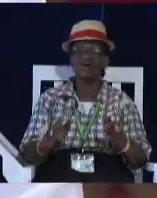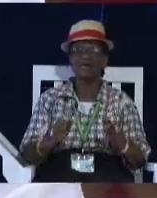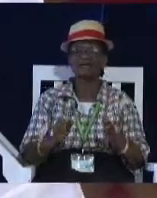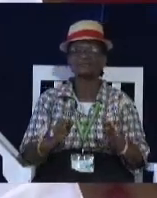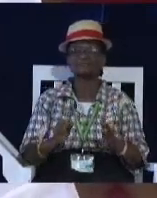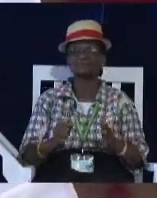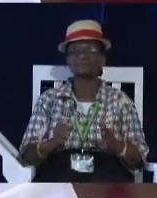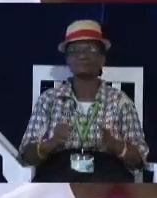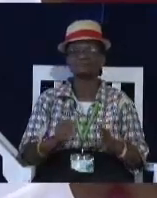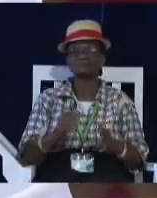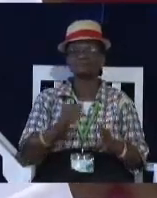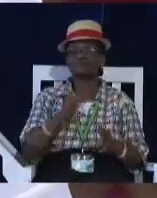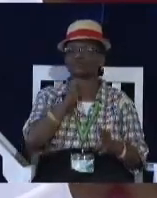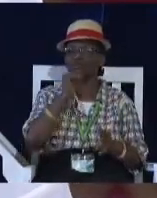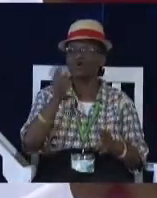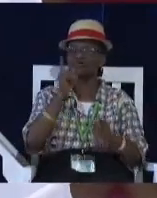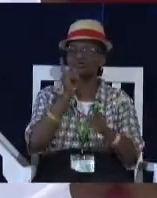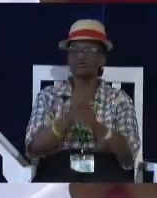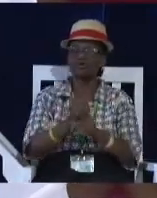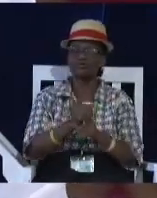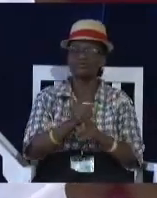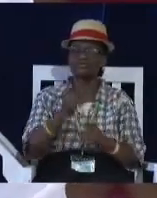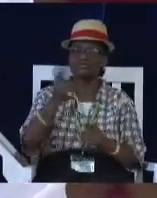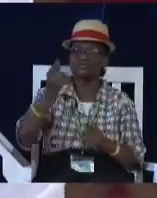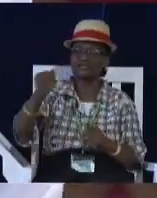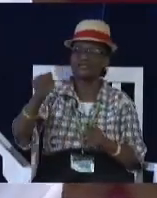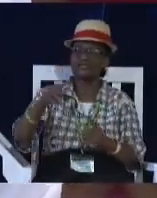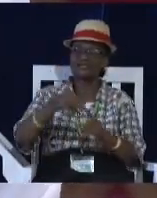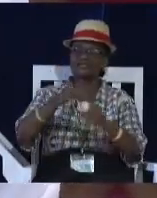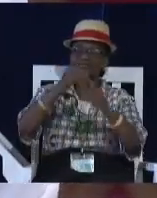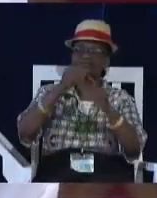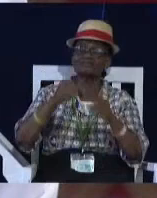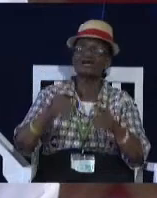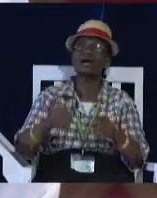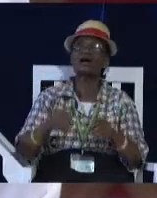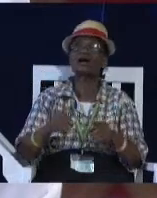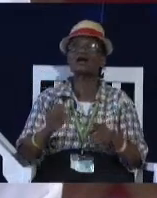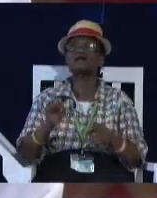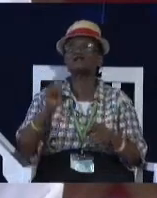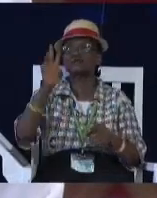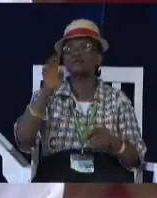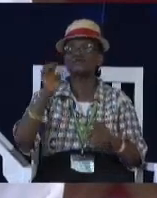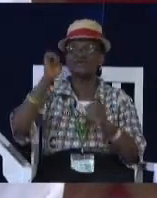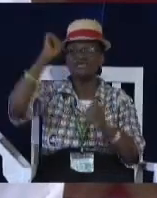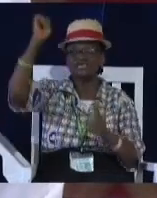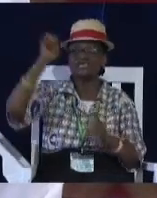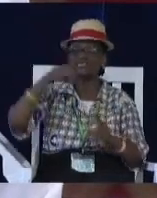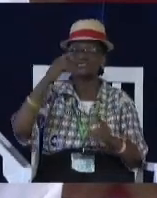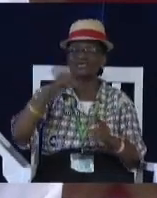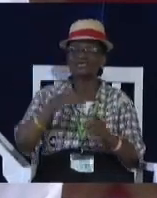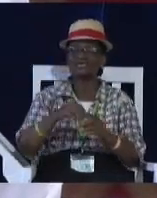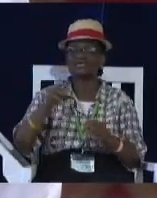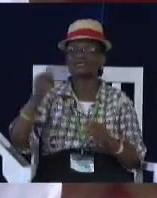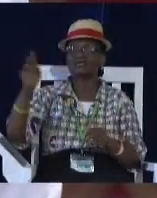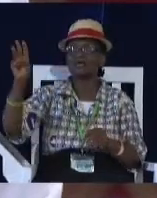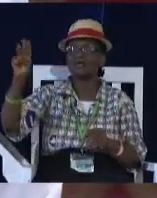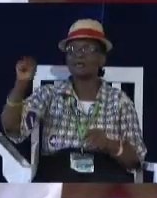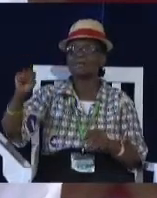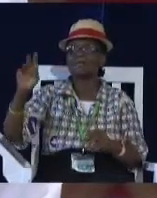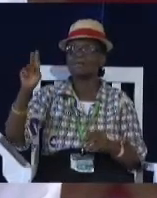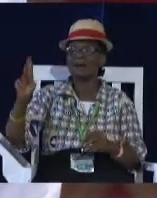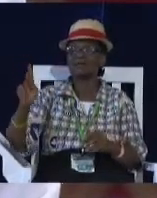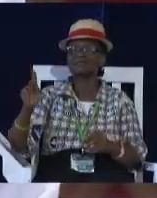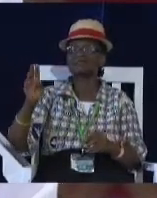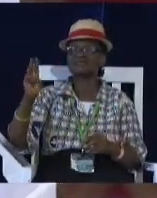Not just the special 12. He said in Mark chapter 16 from verse 17 to 18. Mark